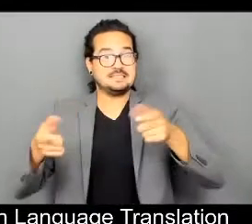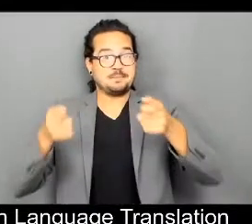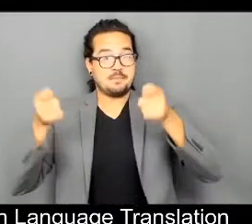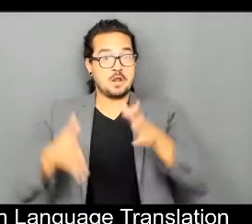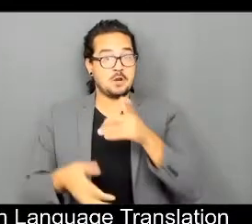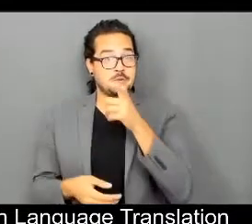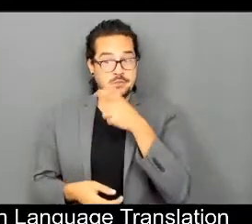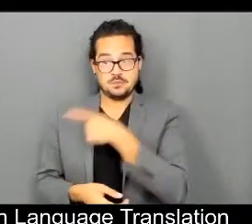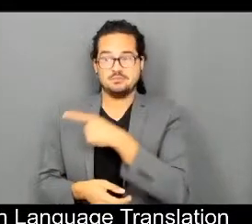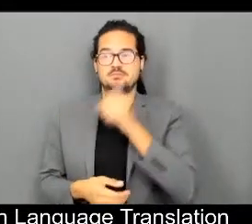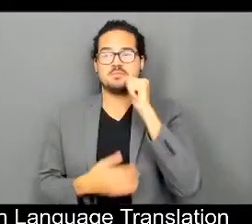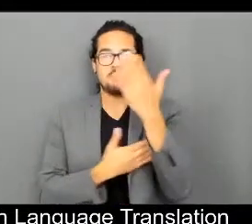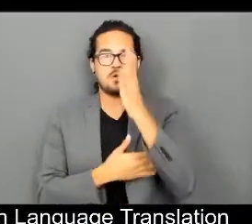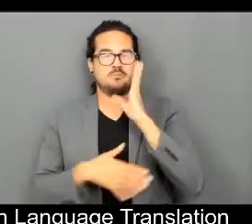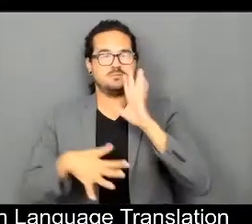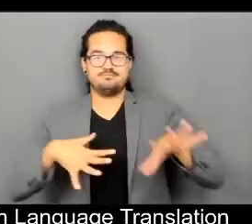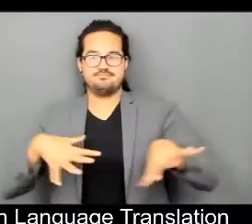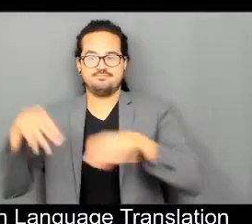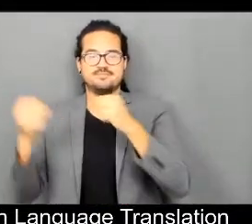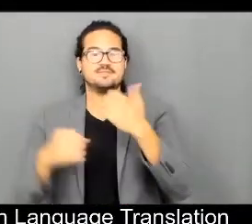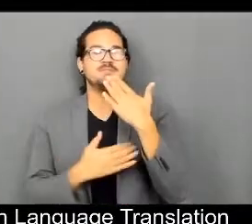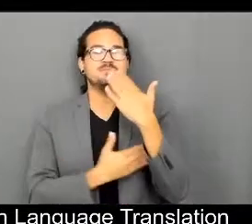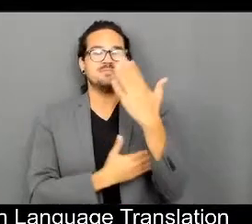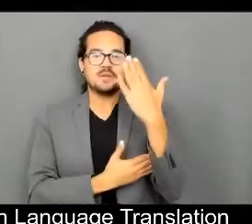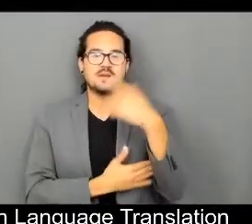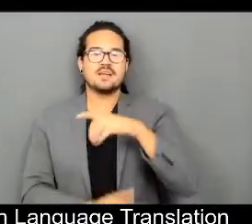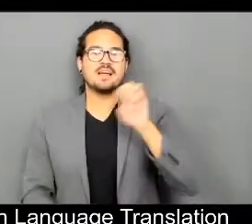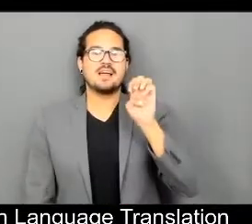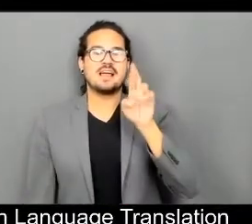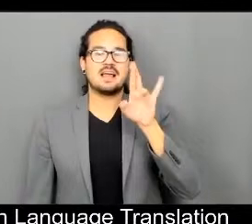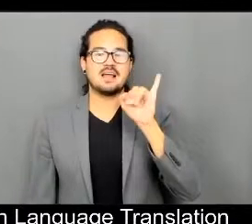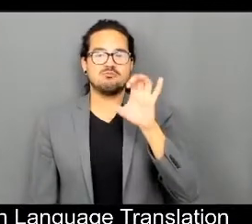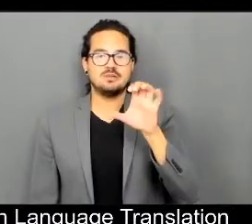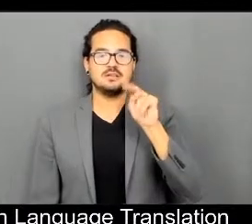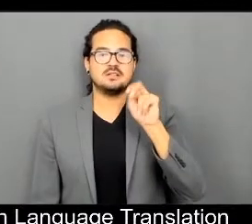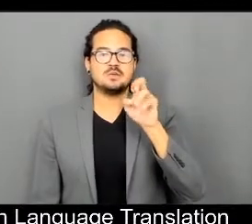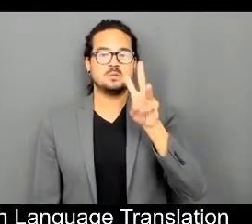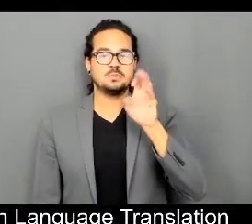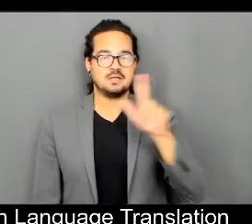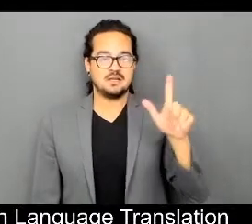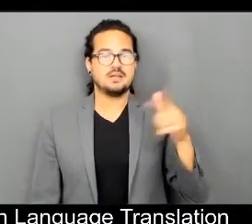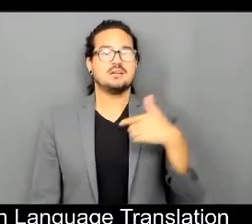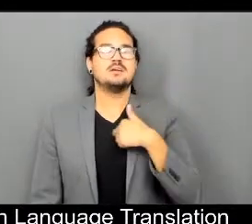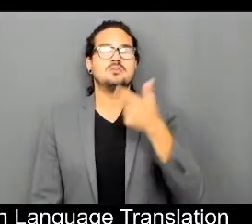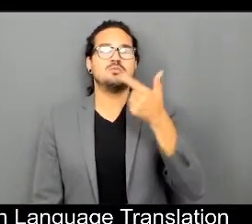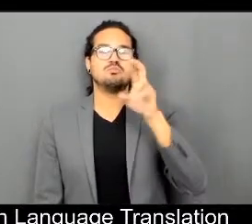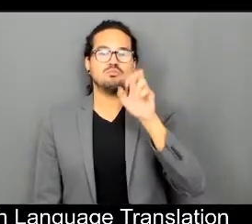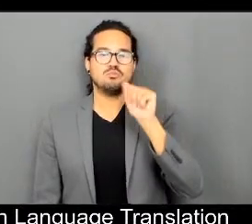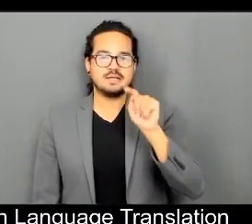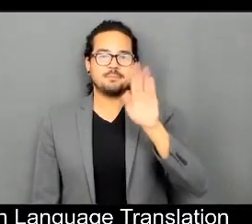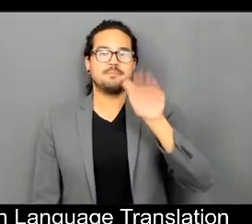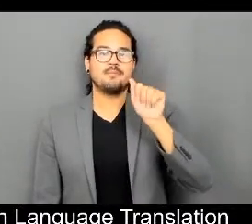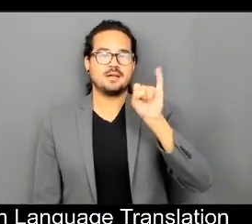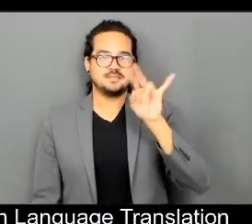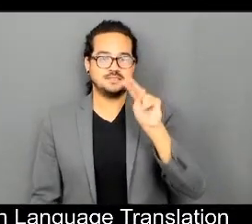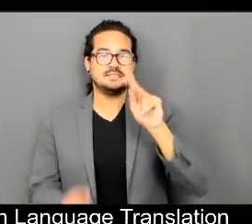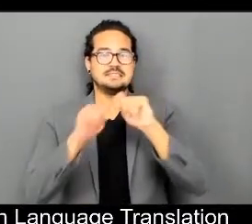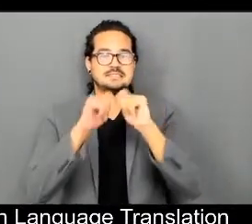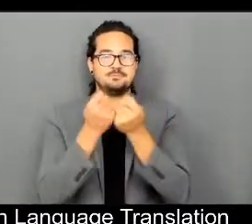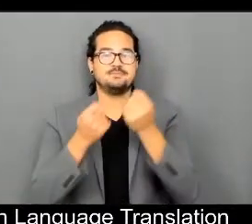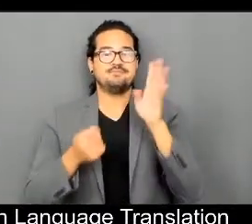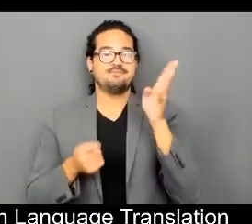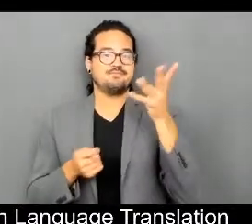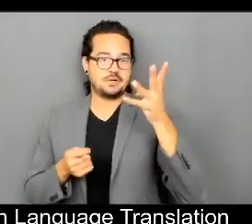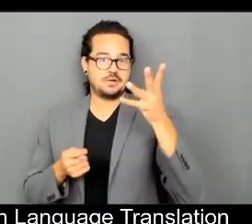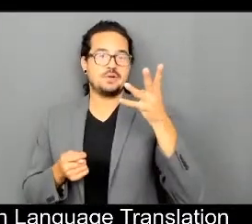Good morning, everyone. My name is Eric Newell with Great Basin Incident Management Team 4. We're a Type 3 organized team coming in and